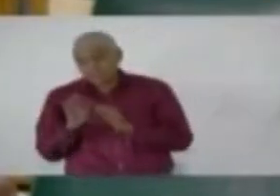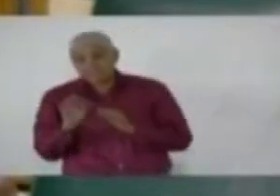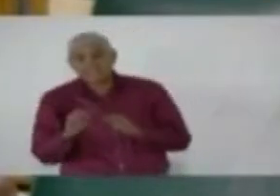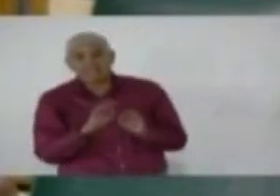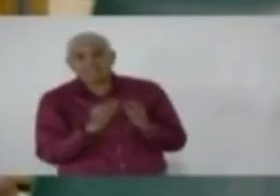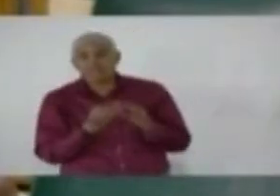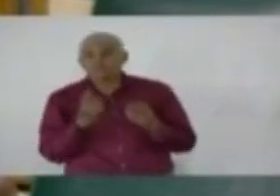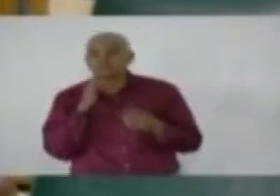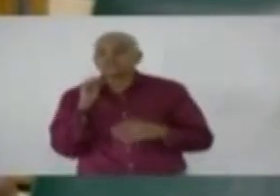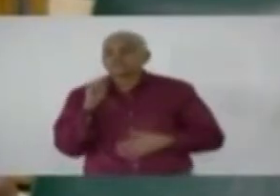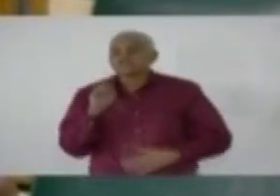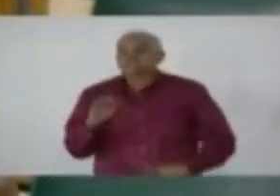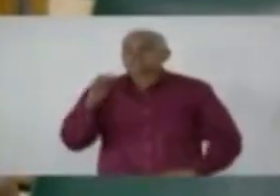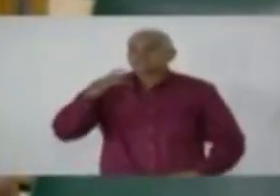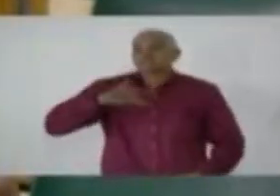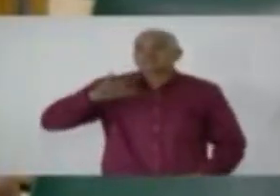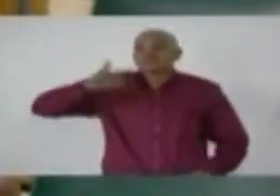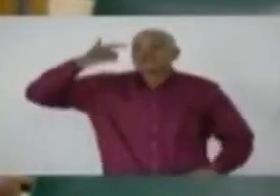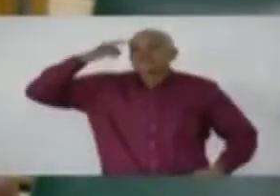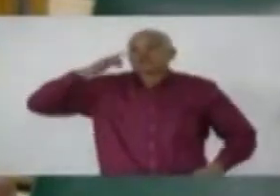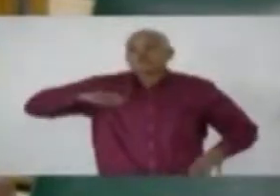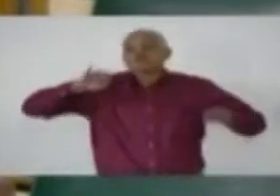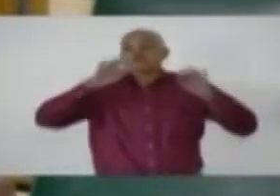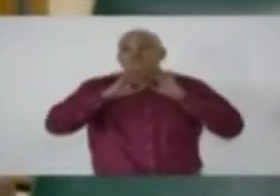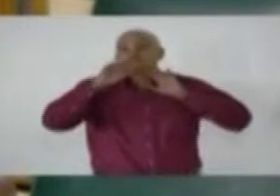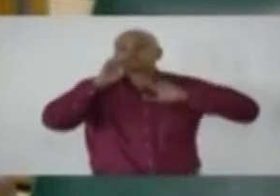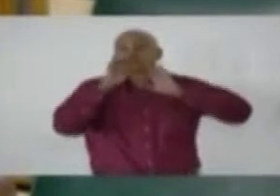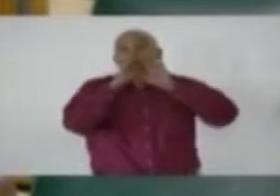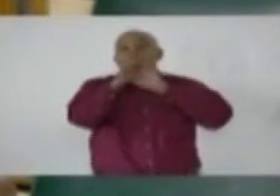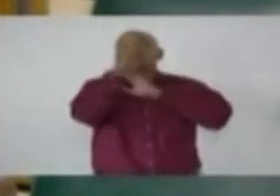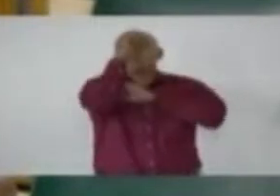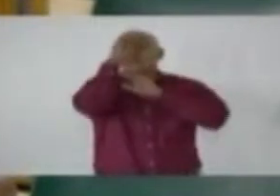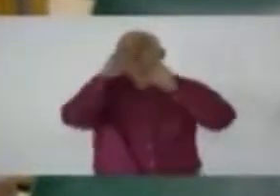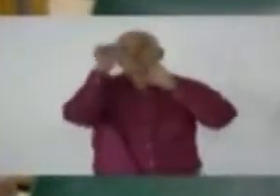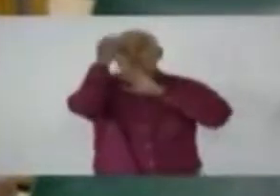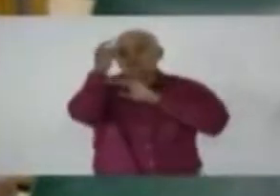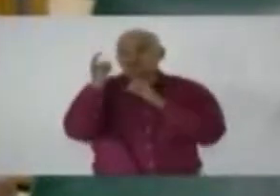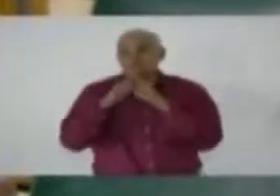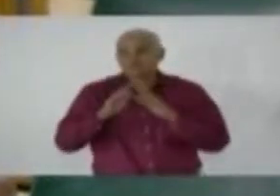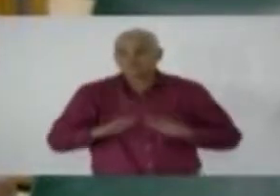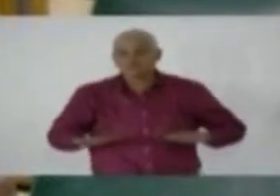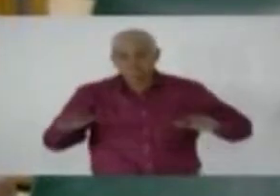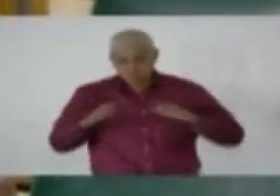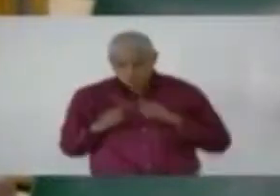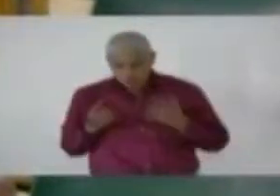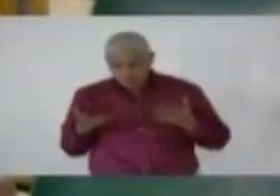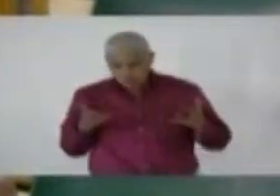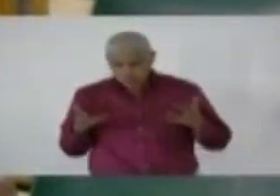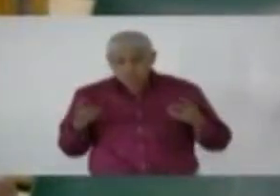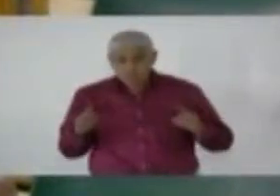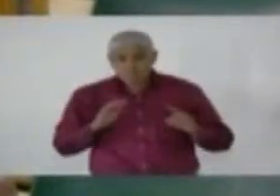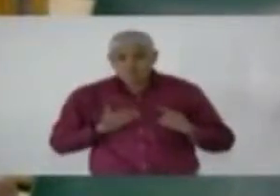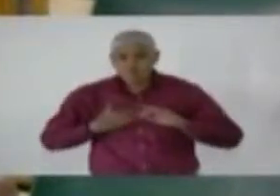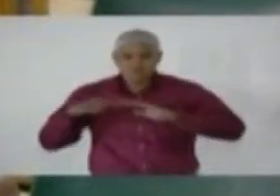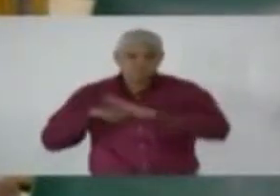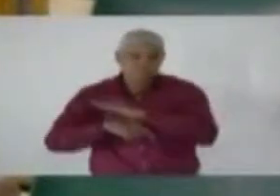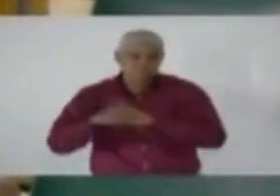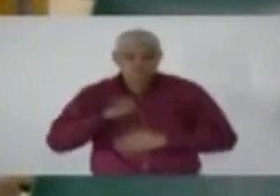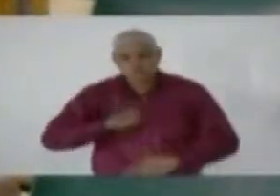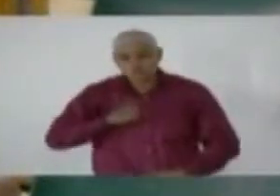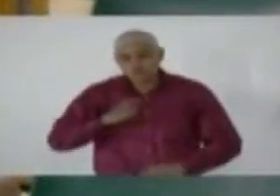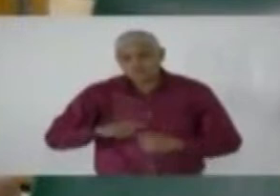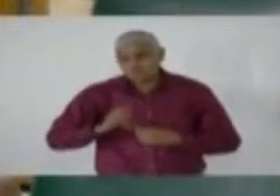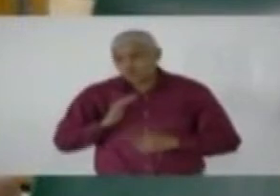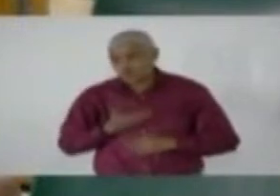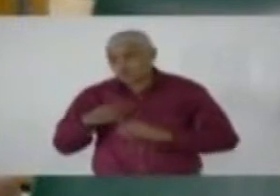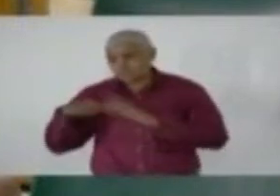the JISTV are feeling. And I thought it's important to extend on behalf of the government, and I'm sure on behalf of the opposition, our deepest condolences and our